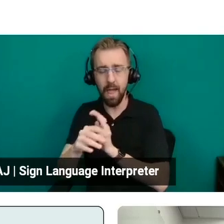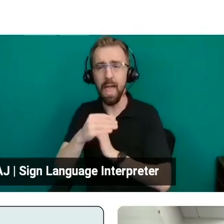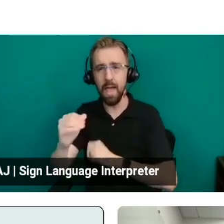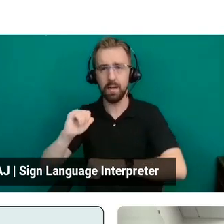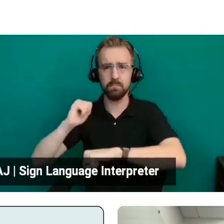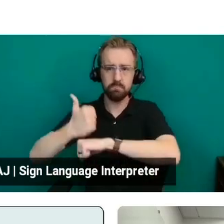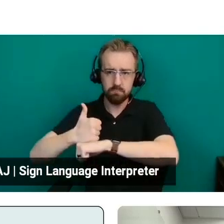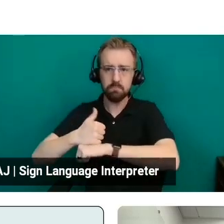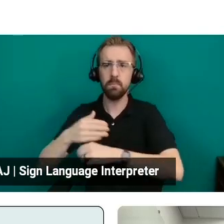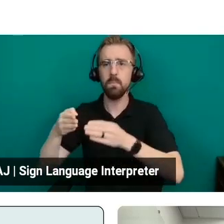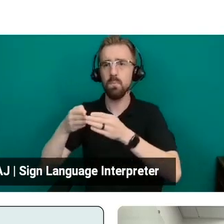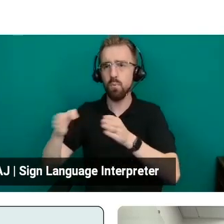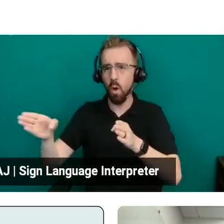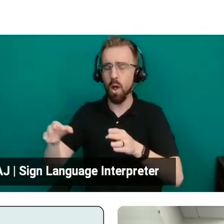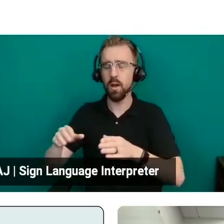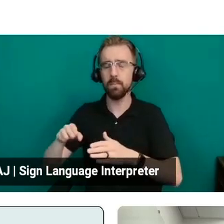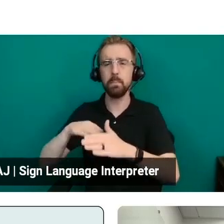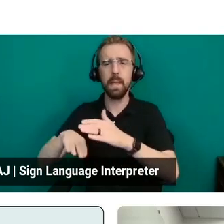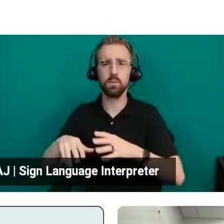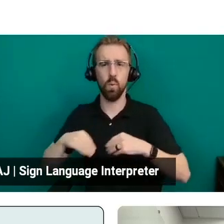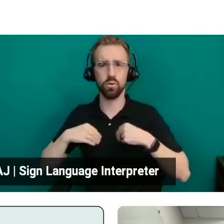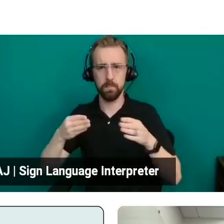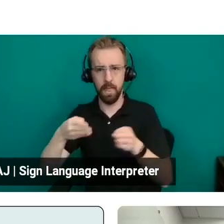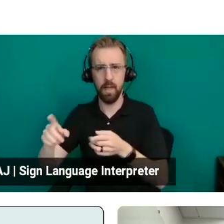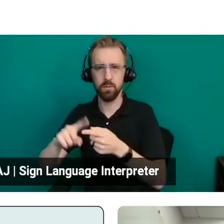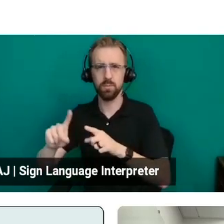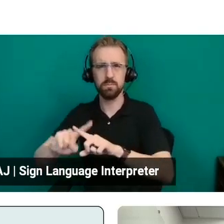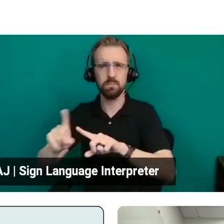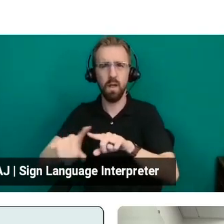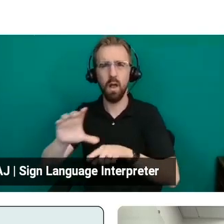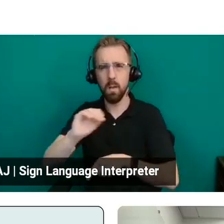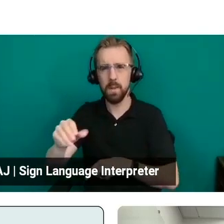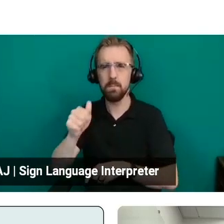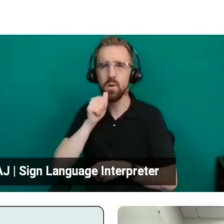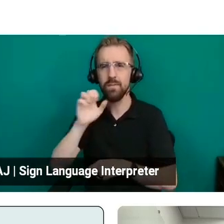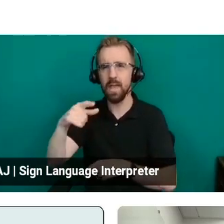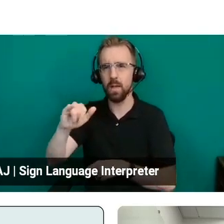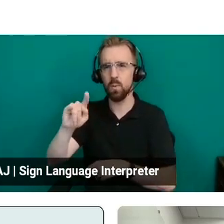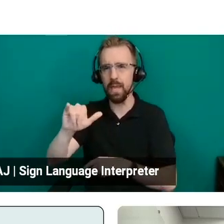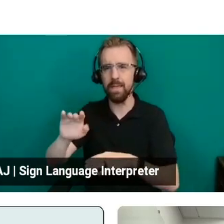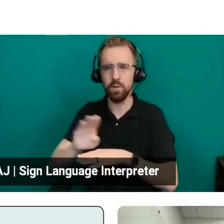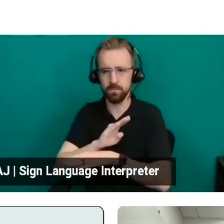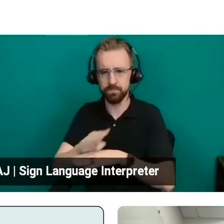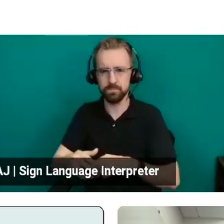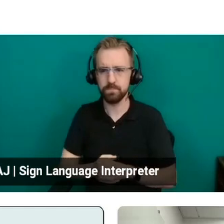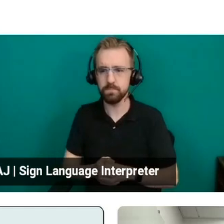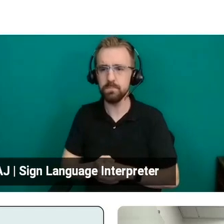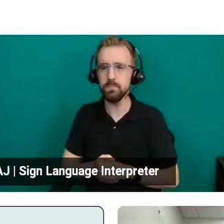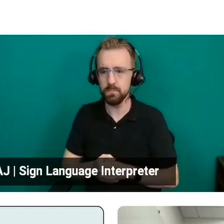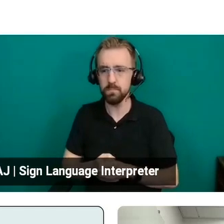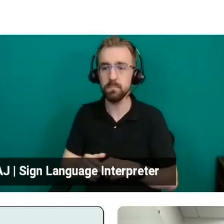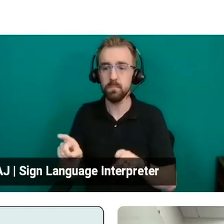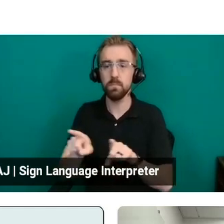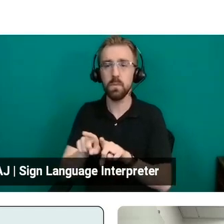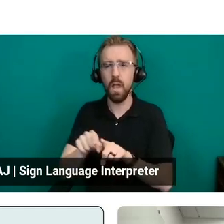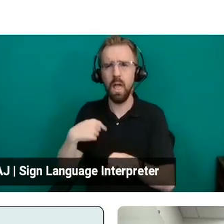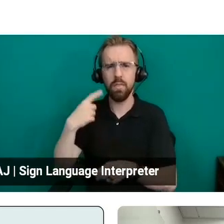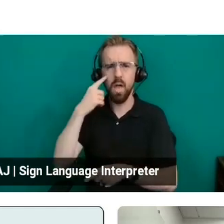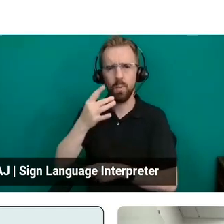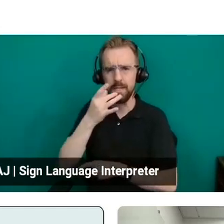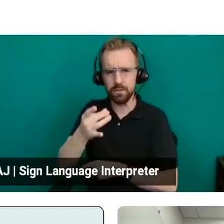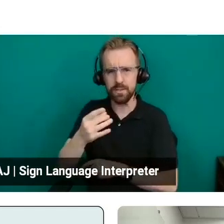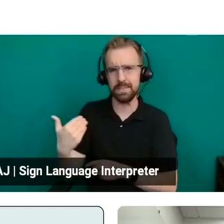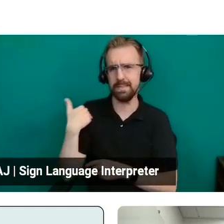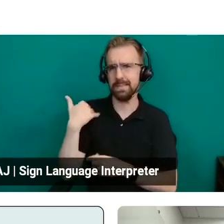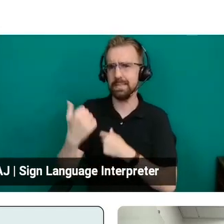and implement broad-based ownership plans to portfolio companies at private equity firms. Also earlier, what I thought was interesting